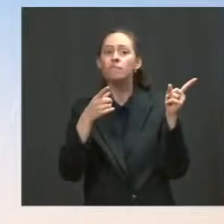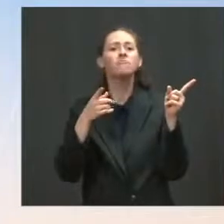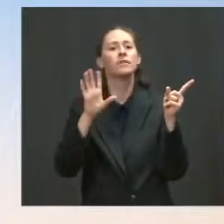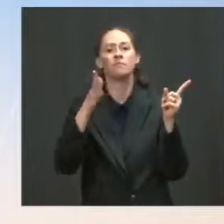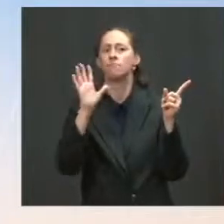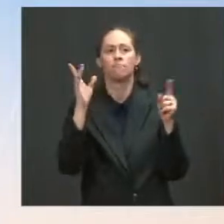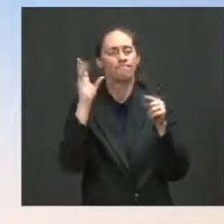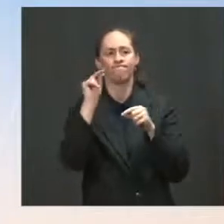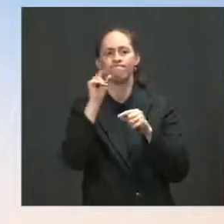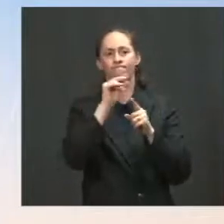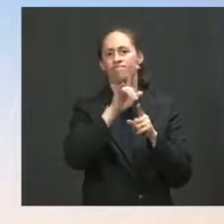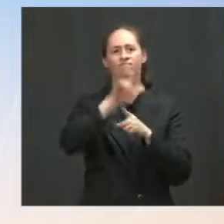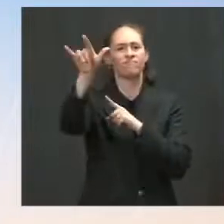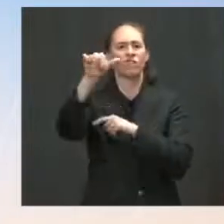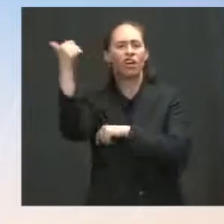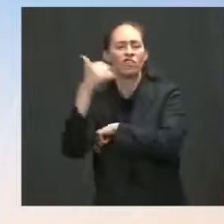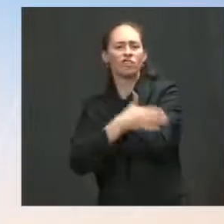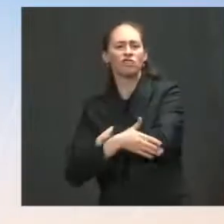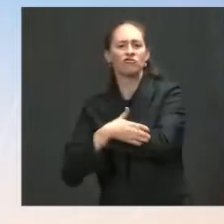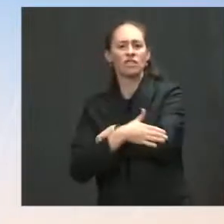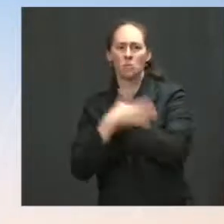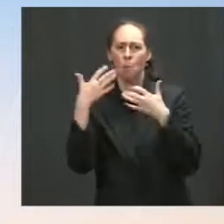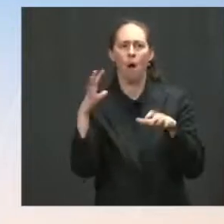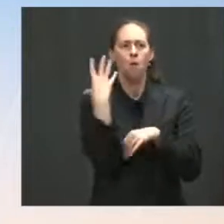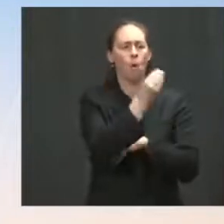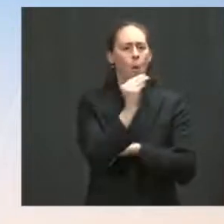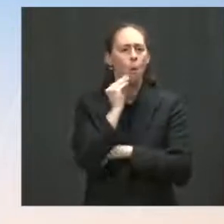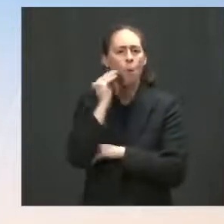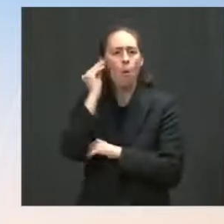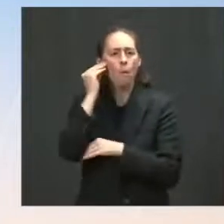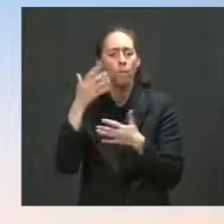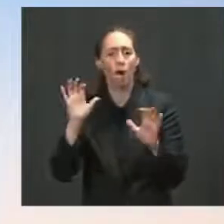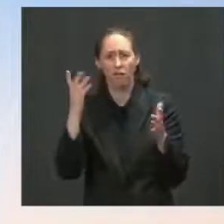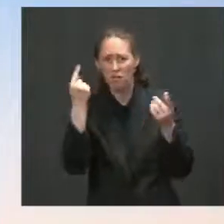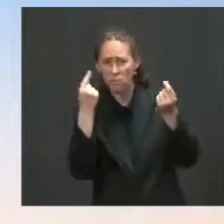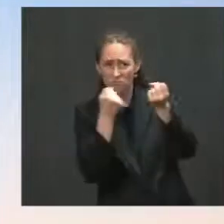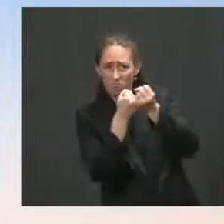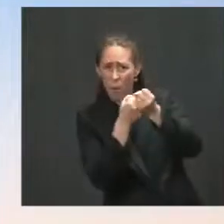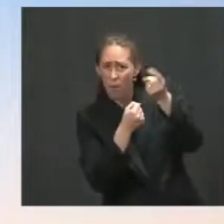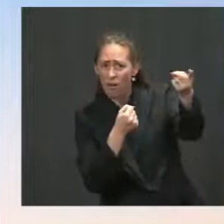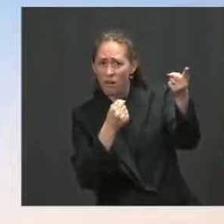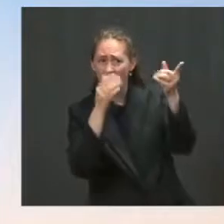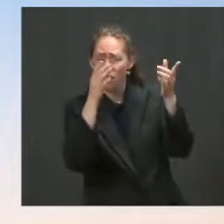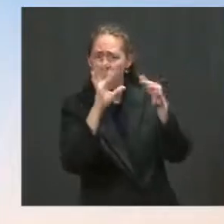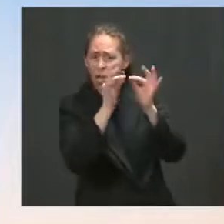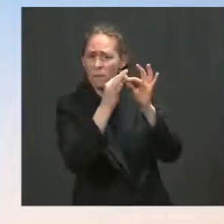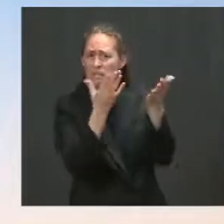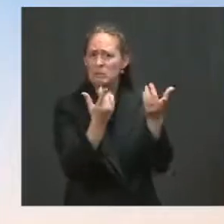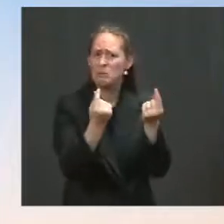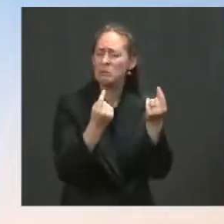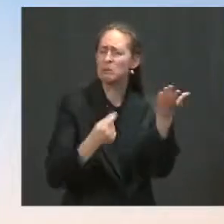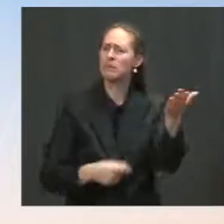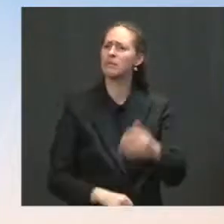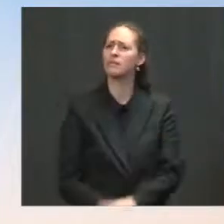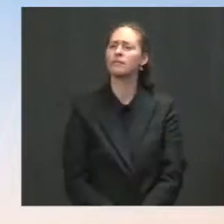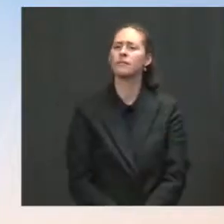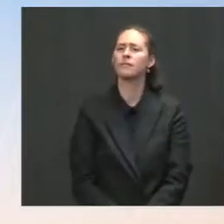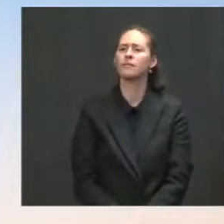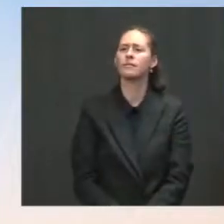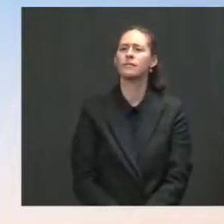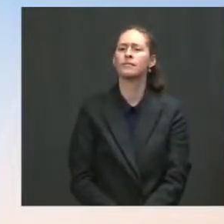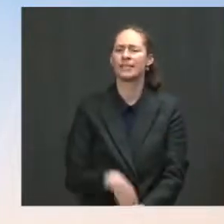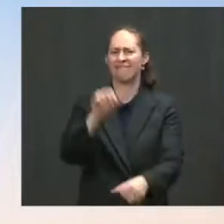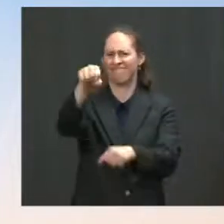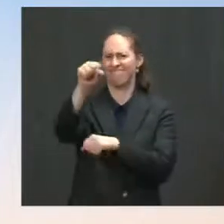providing any assistance to her or anyone else on the Belarusian team? We are aware of the case. I would have to check if there's direct assistance. The